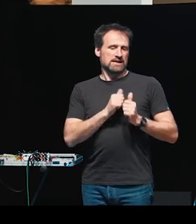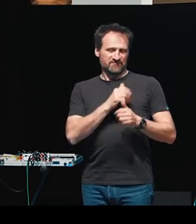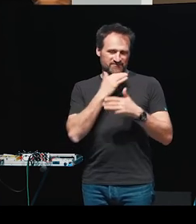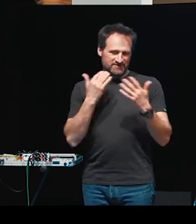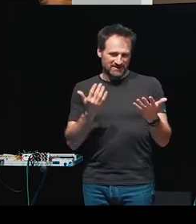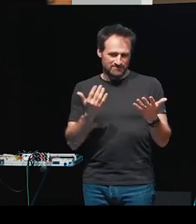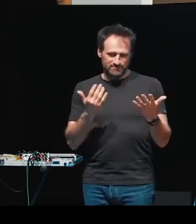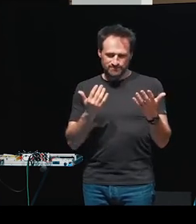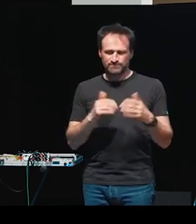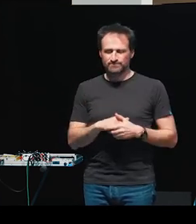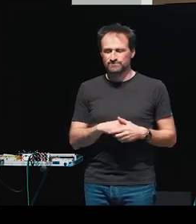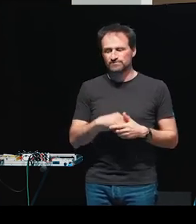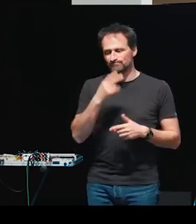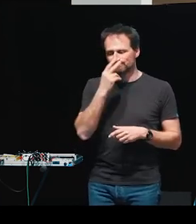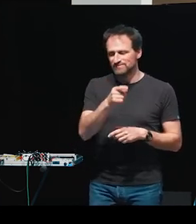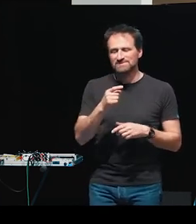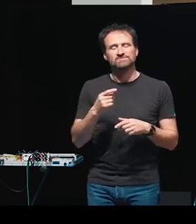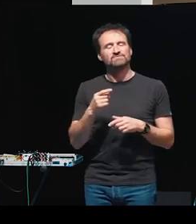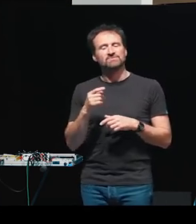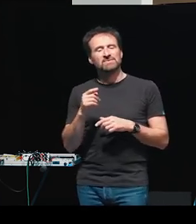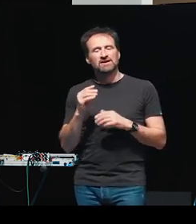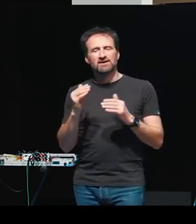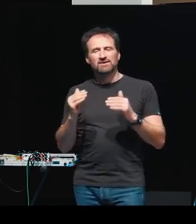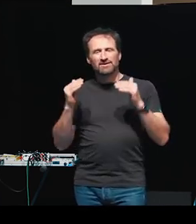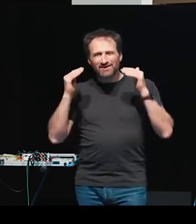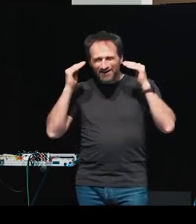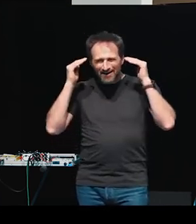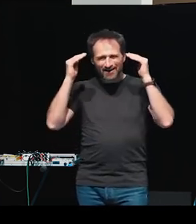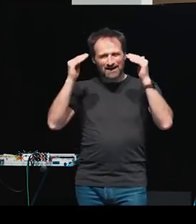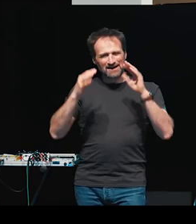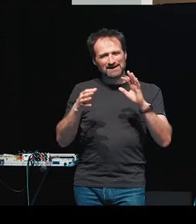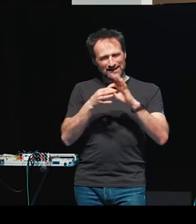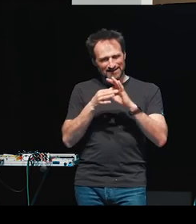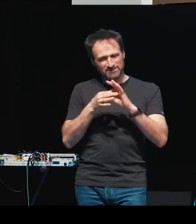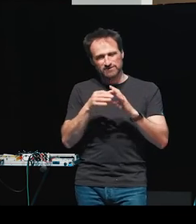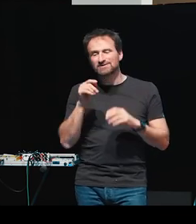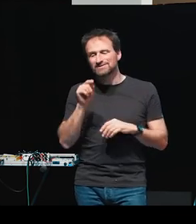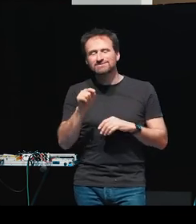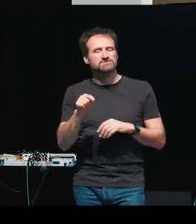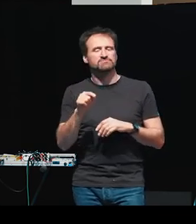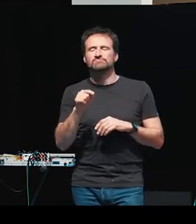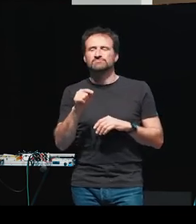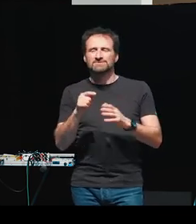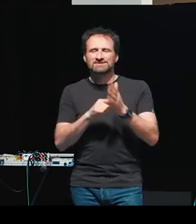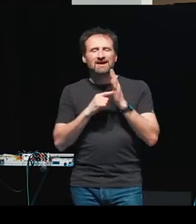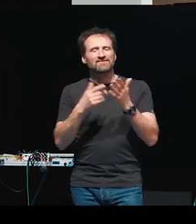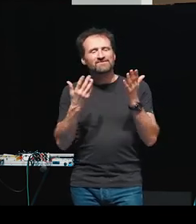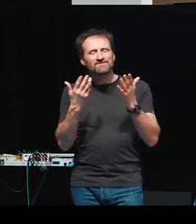that talk I linked, which compares even more the experience of Elm versus